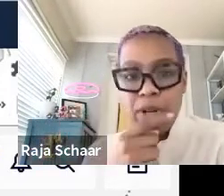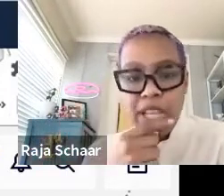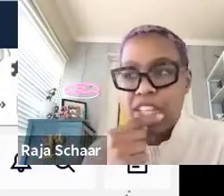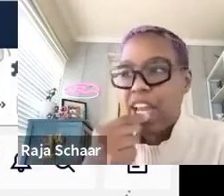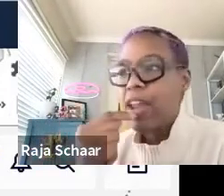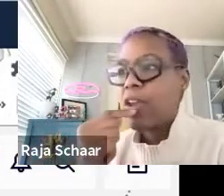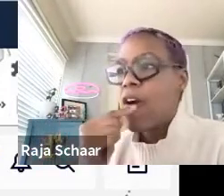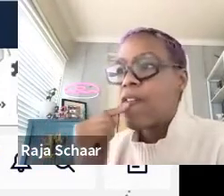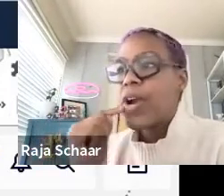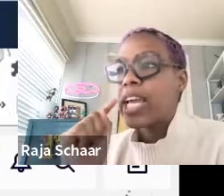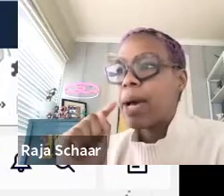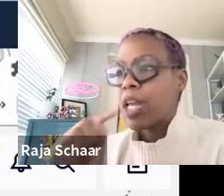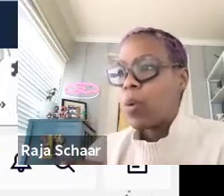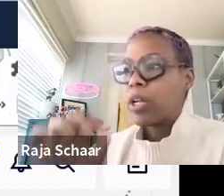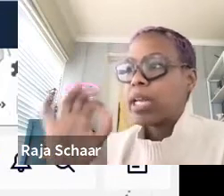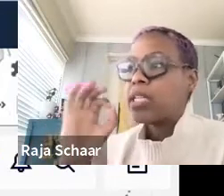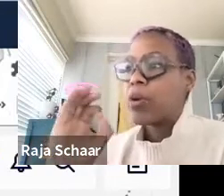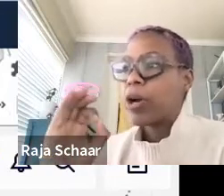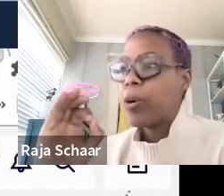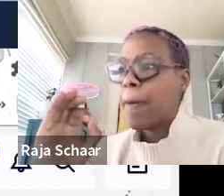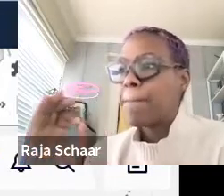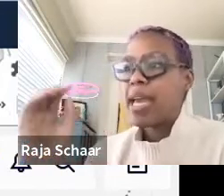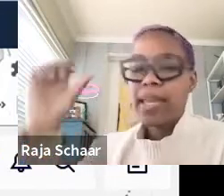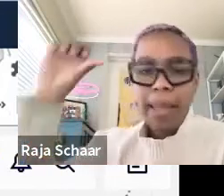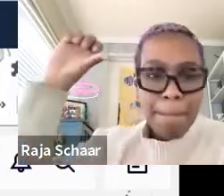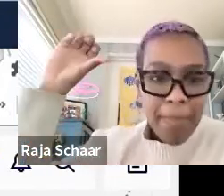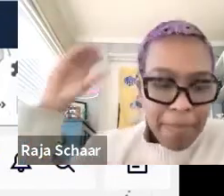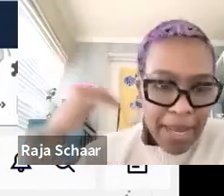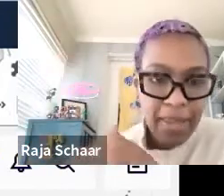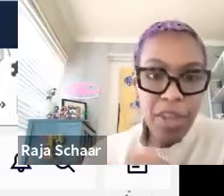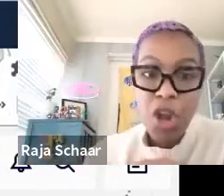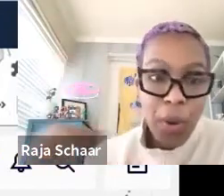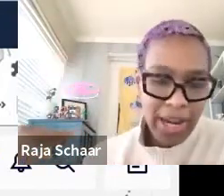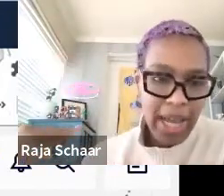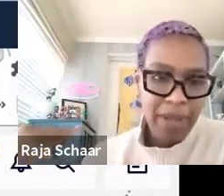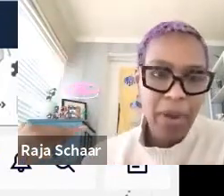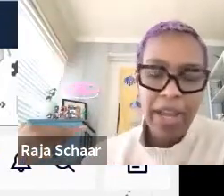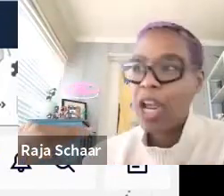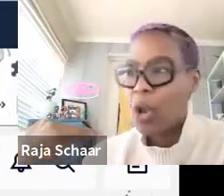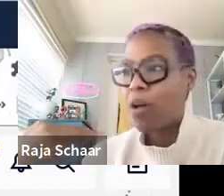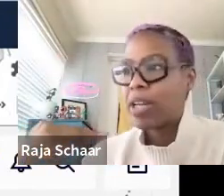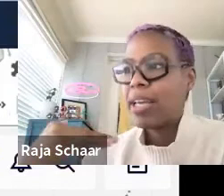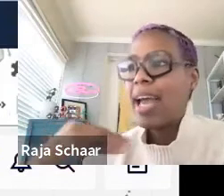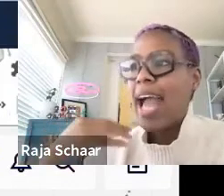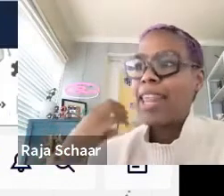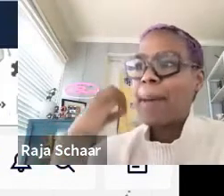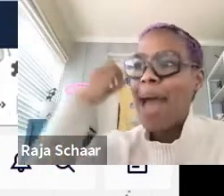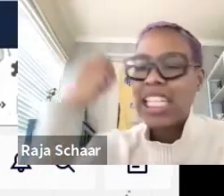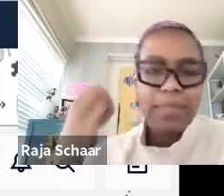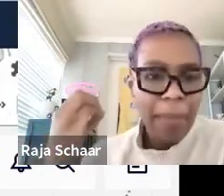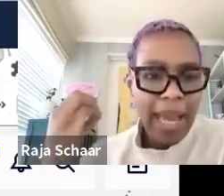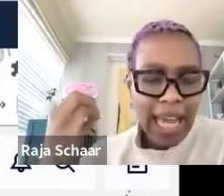me numbers in the chat for income inequality. 0 being the no income equality, and